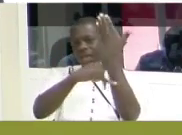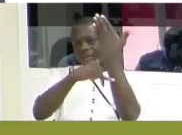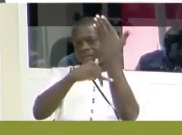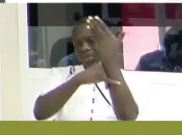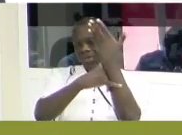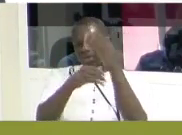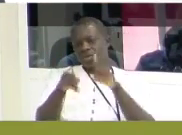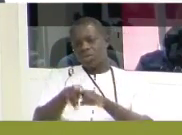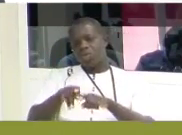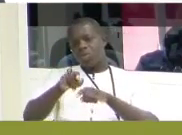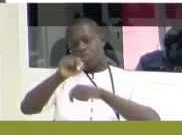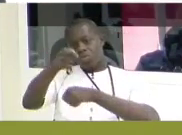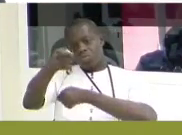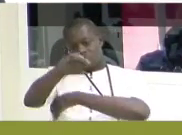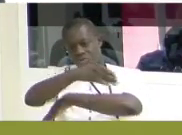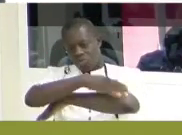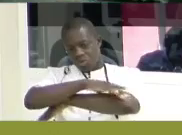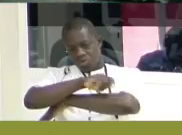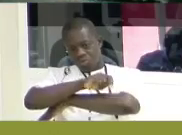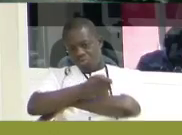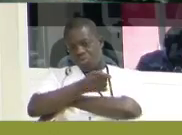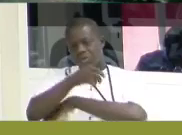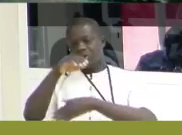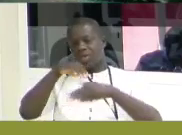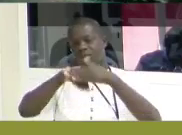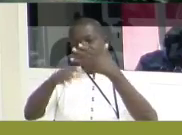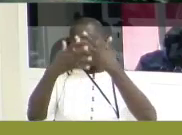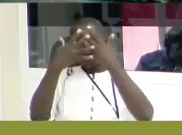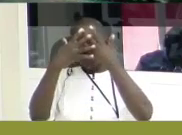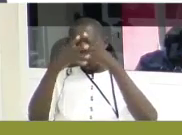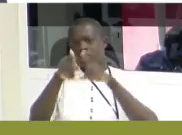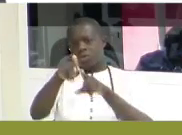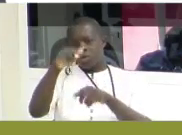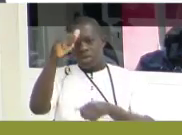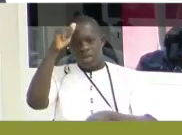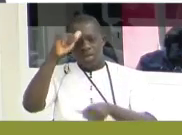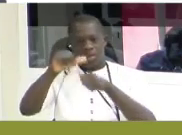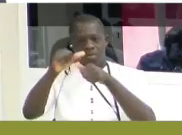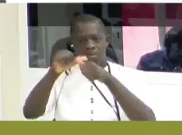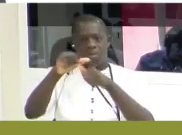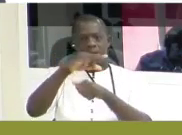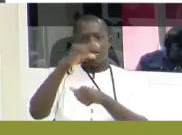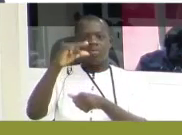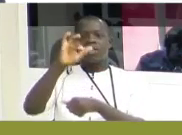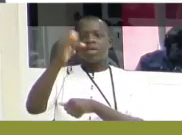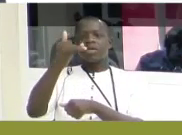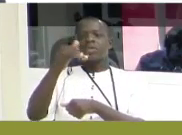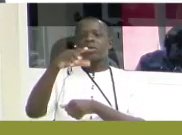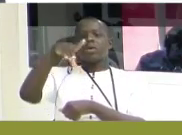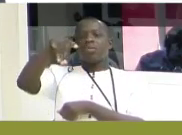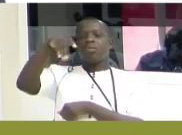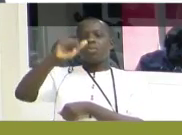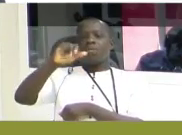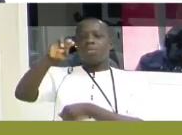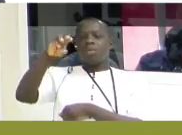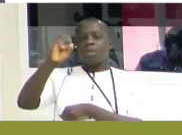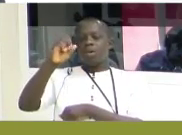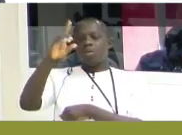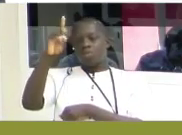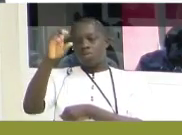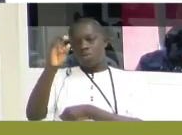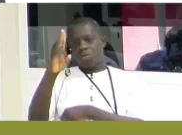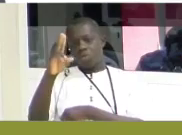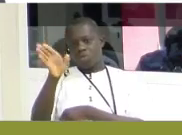cell. Do you remember their names? Yes, one, Pamodufal. Pamodufal used to be the sports anchor at